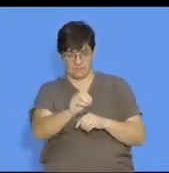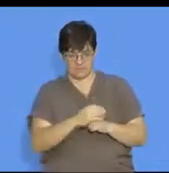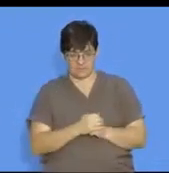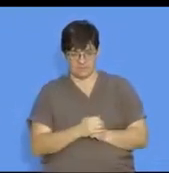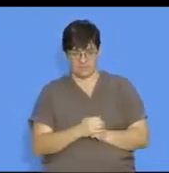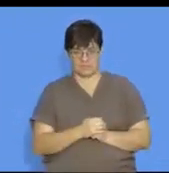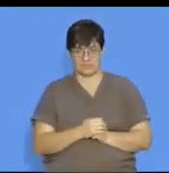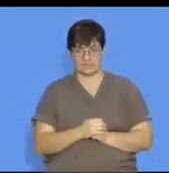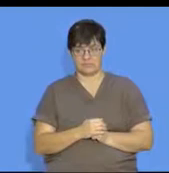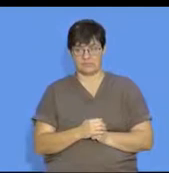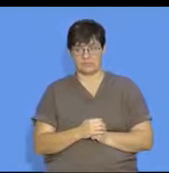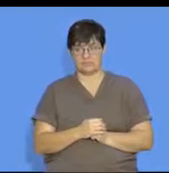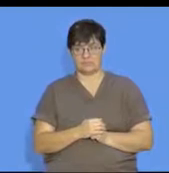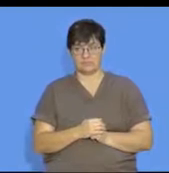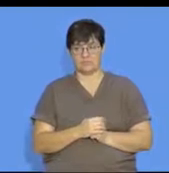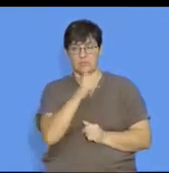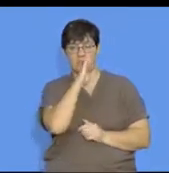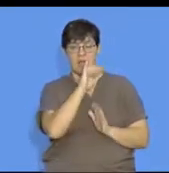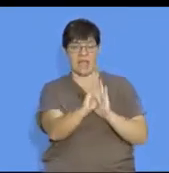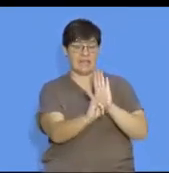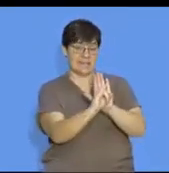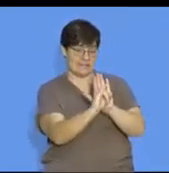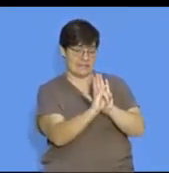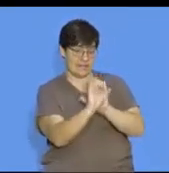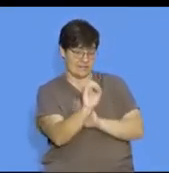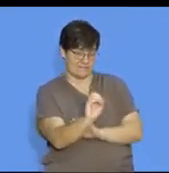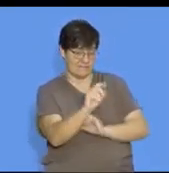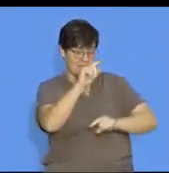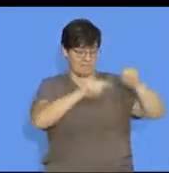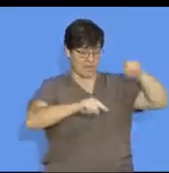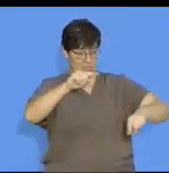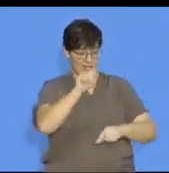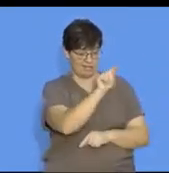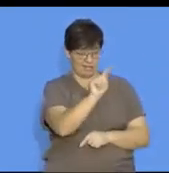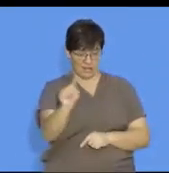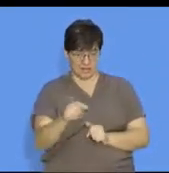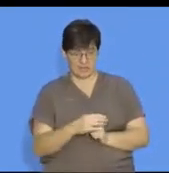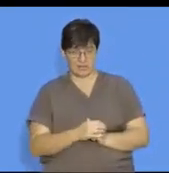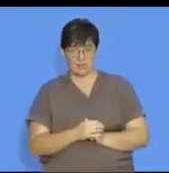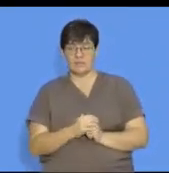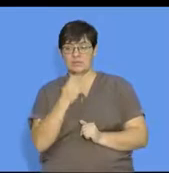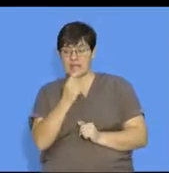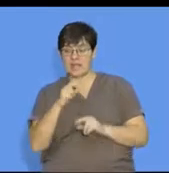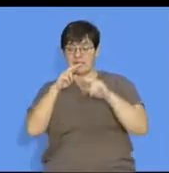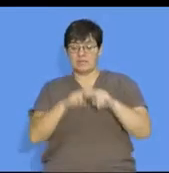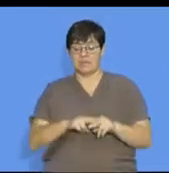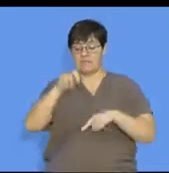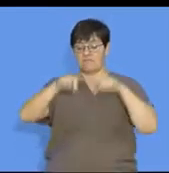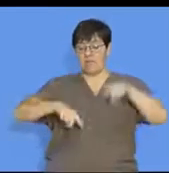attention to the graph there, right? Okay, now if we are to identify the variables, remember we said